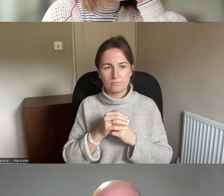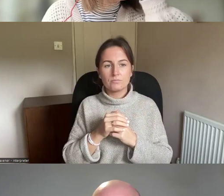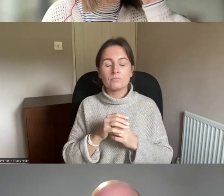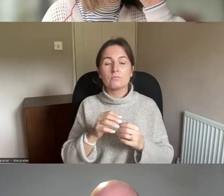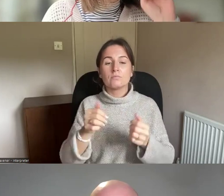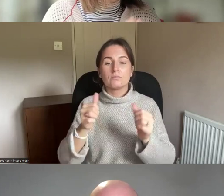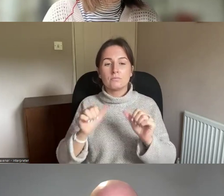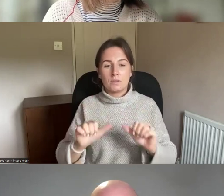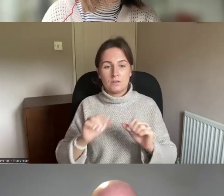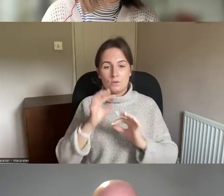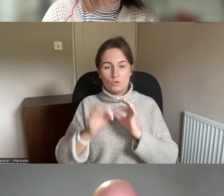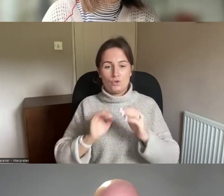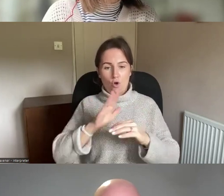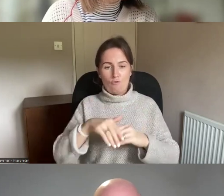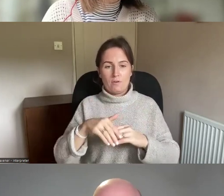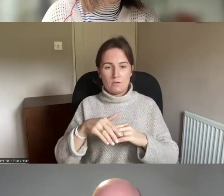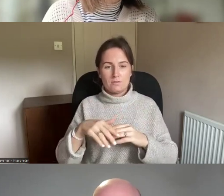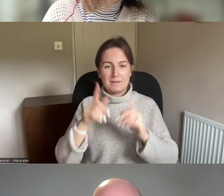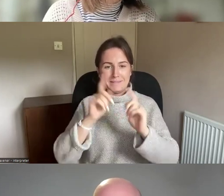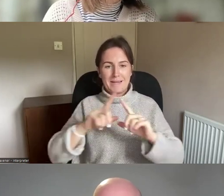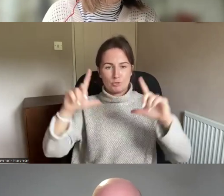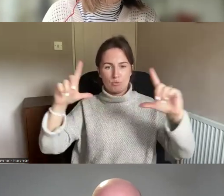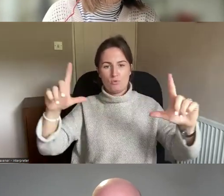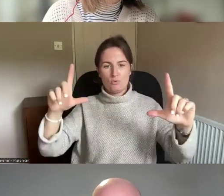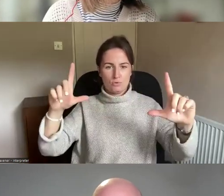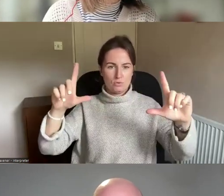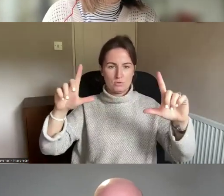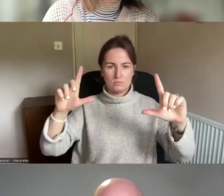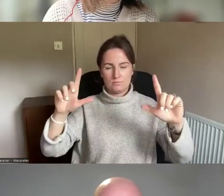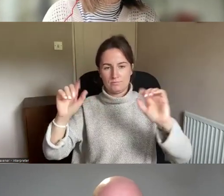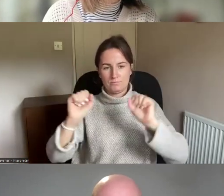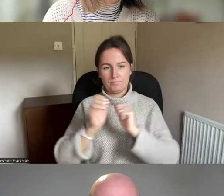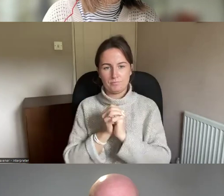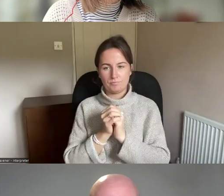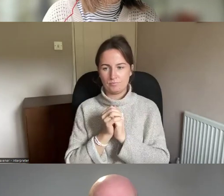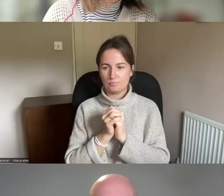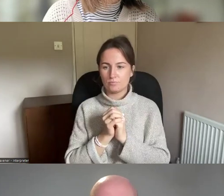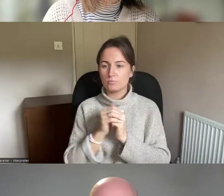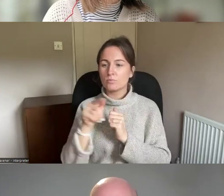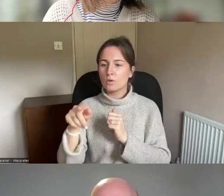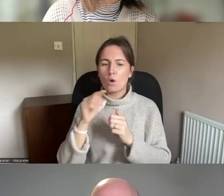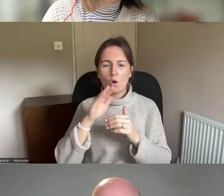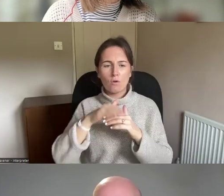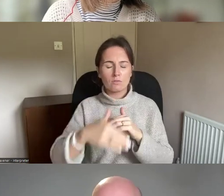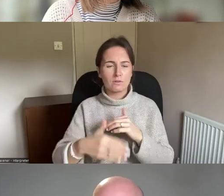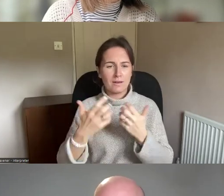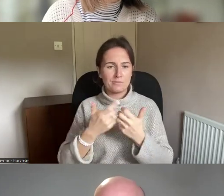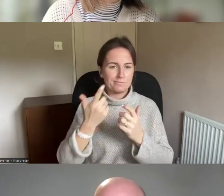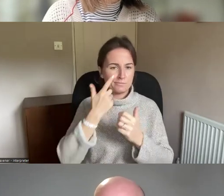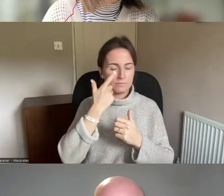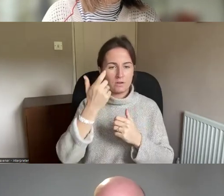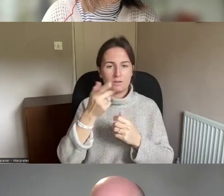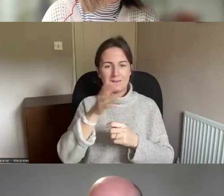around dashboards. Yes. Yeah. And specifically finding national averages in dashboards.